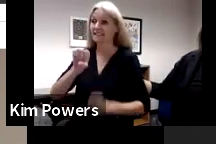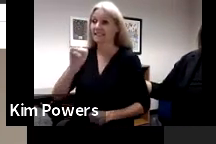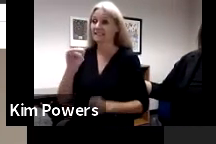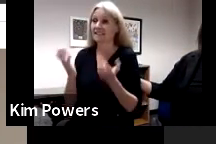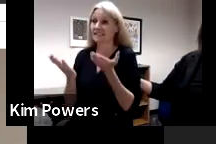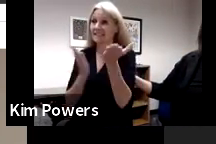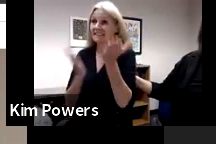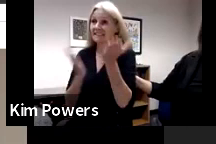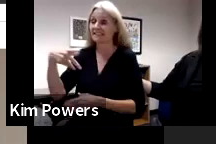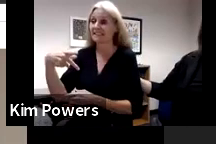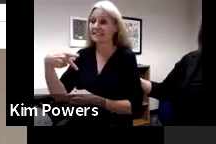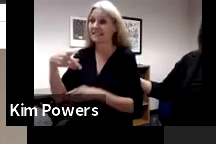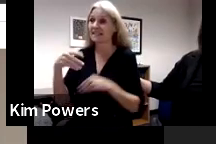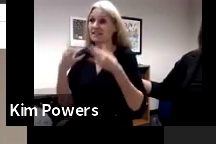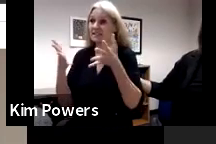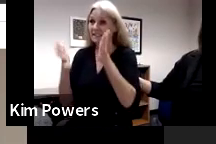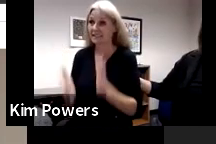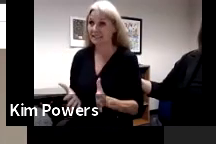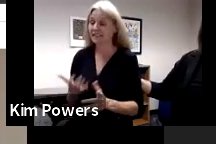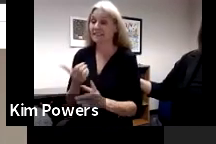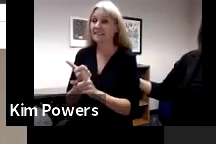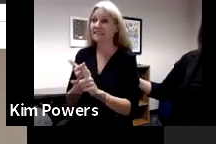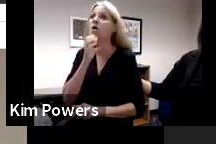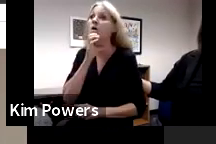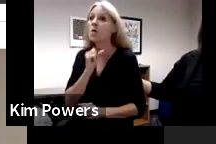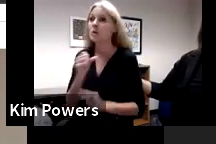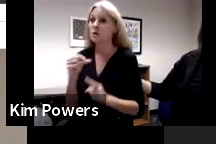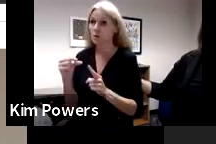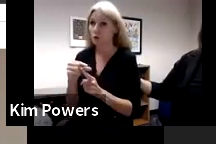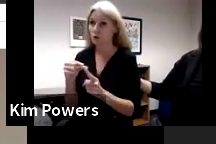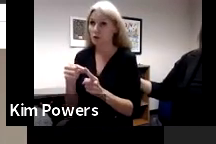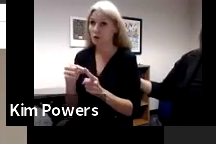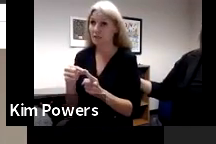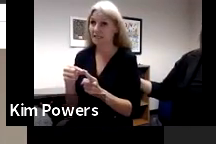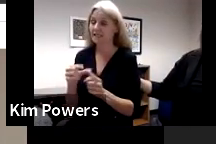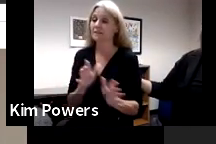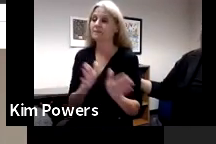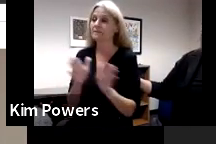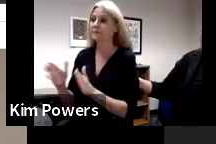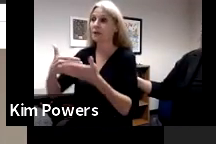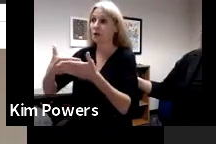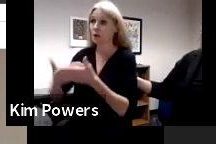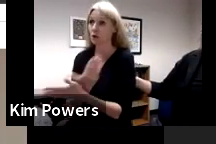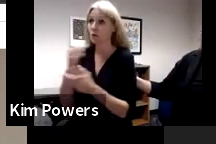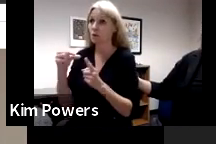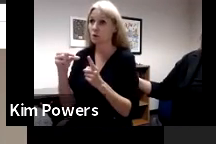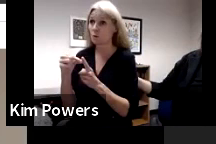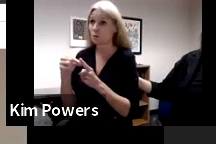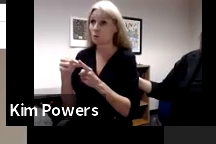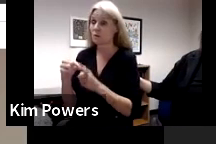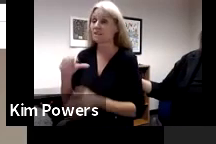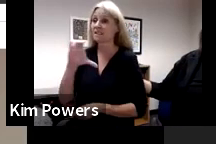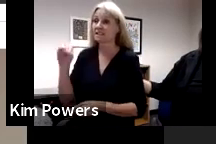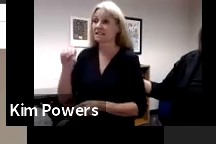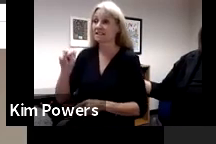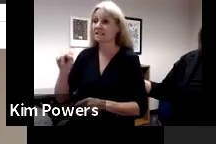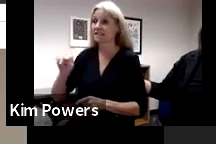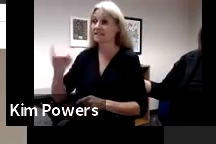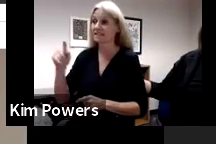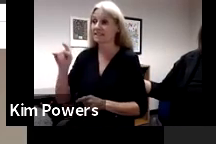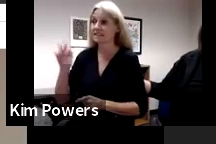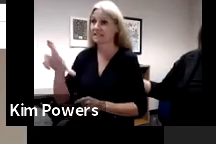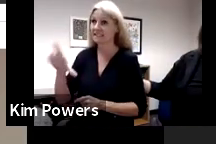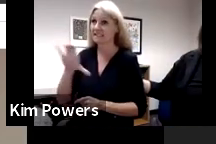SSP stands for Support Service Provider. That is an outdated term, but the